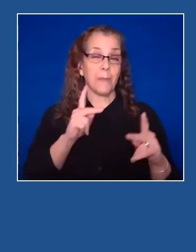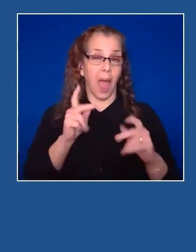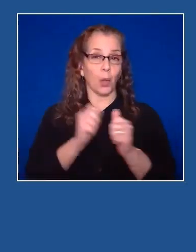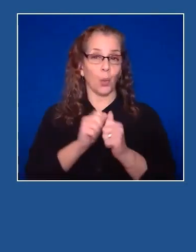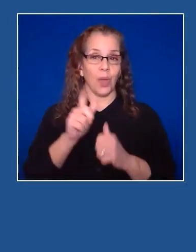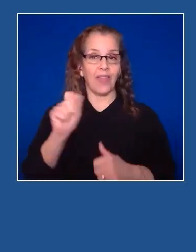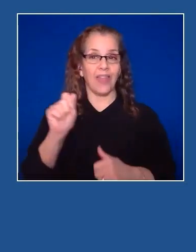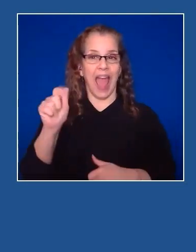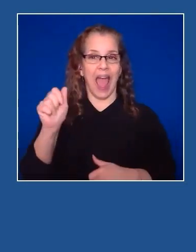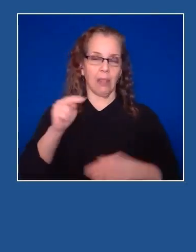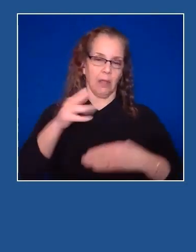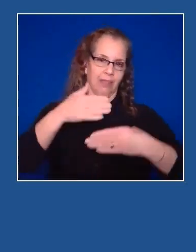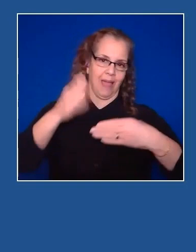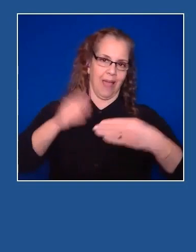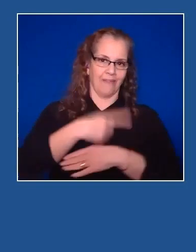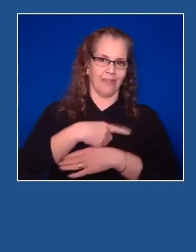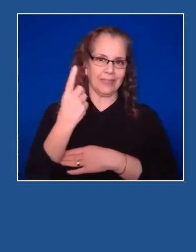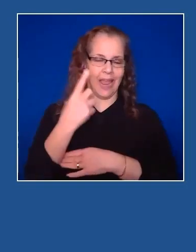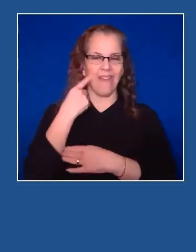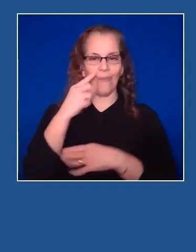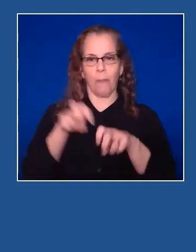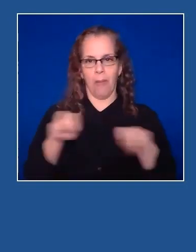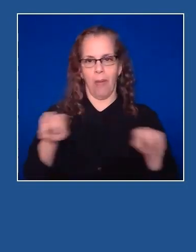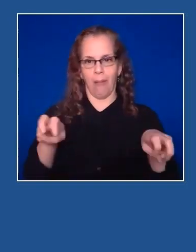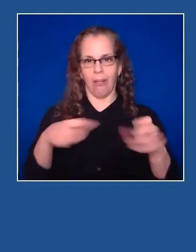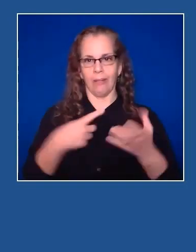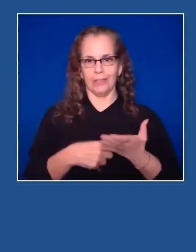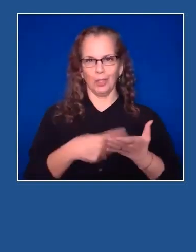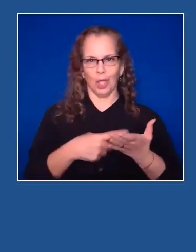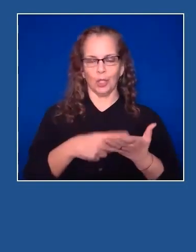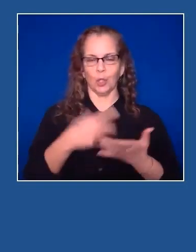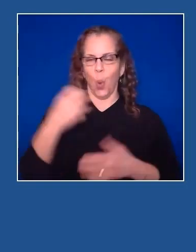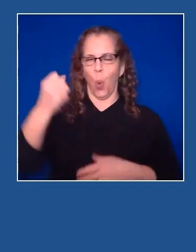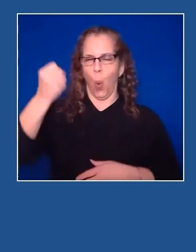our day today for our panel discussion. So we'll reserve the rest of our